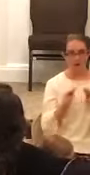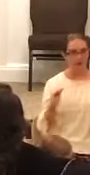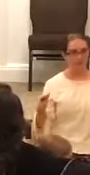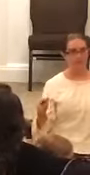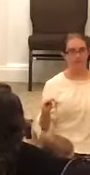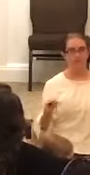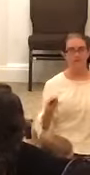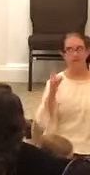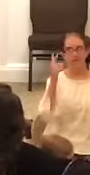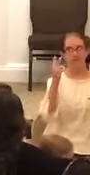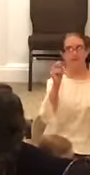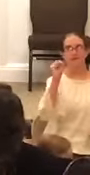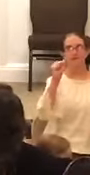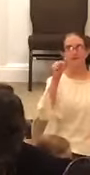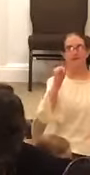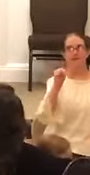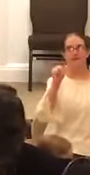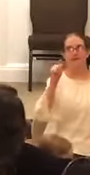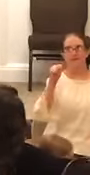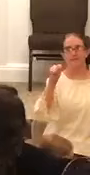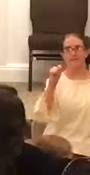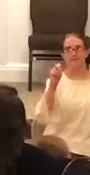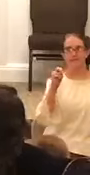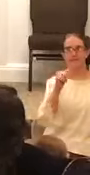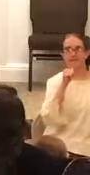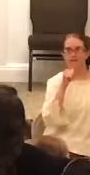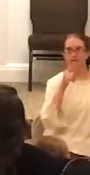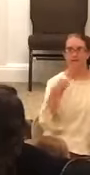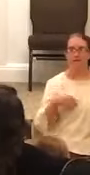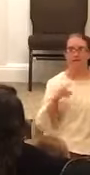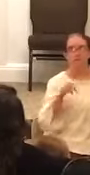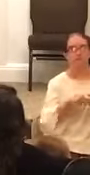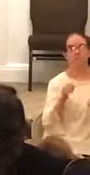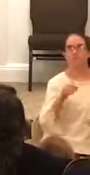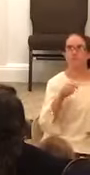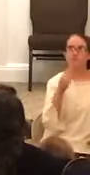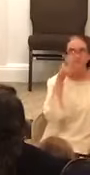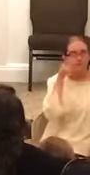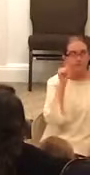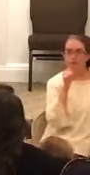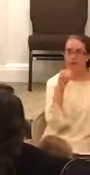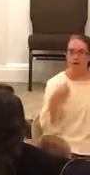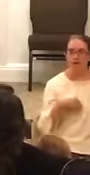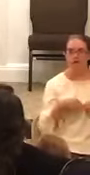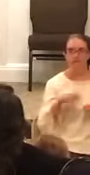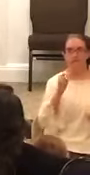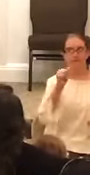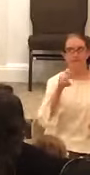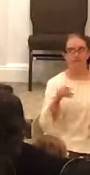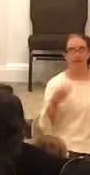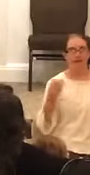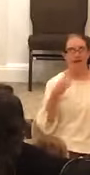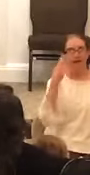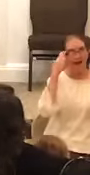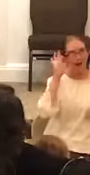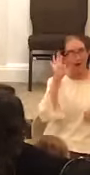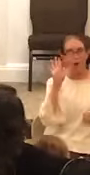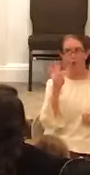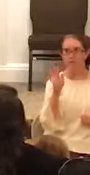She was going to San Antonio. Well, she didn't have a GPS. She don't have a phone. And she don't have a map. So I don't know how she thinks she can get